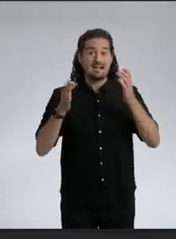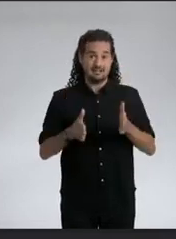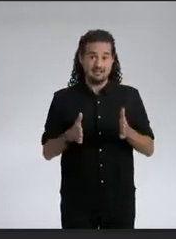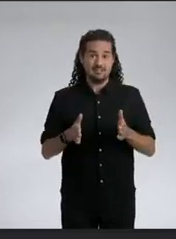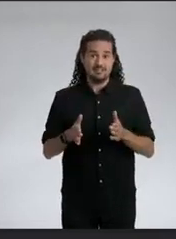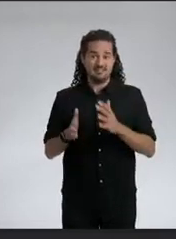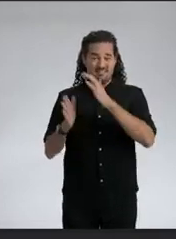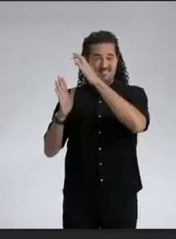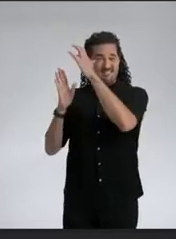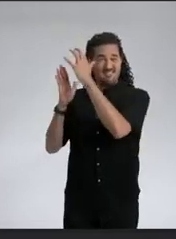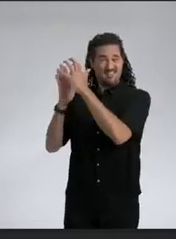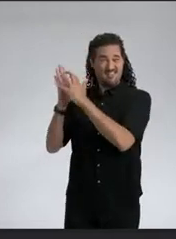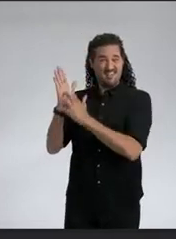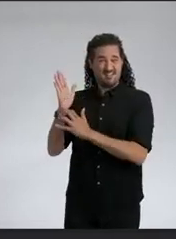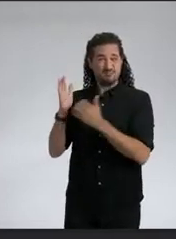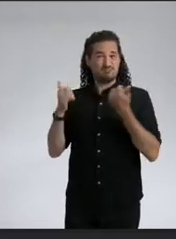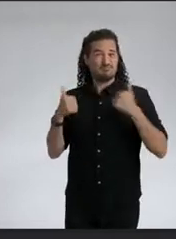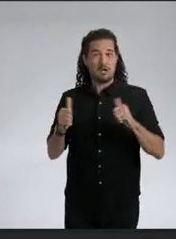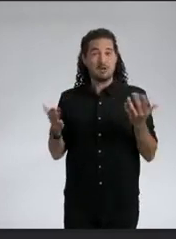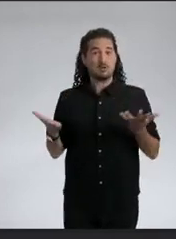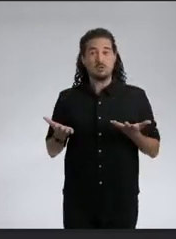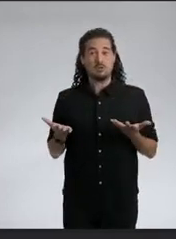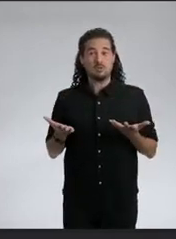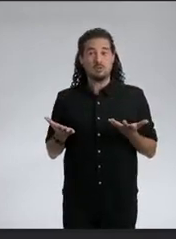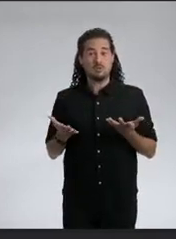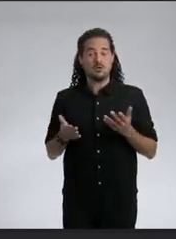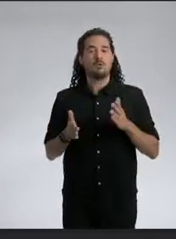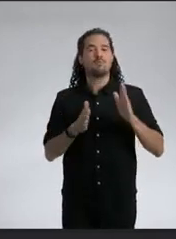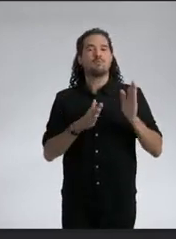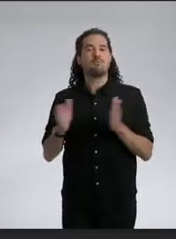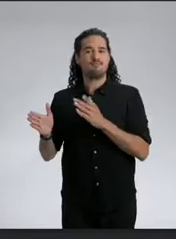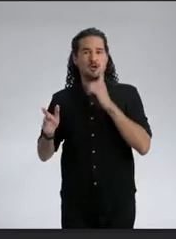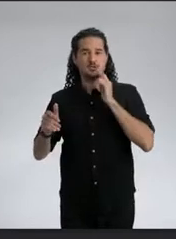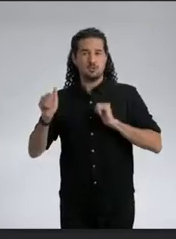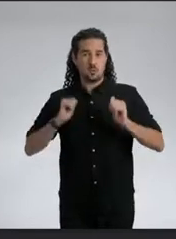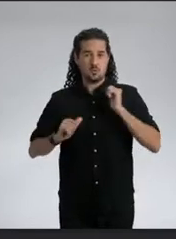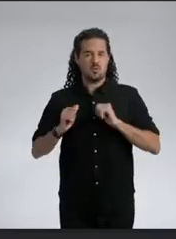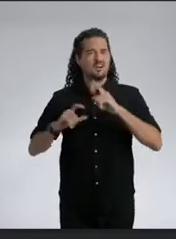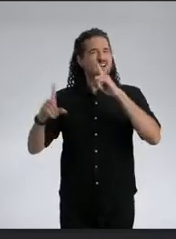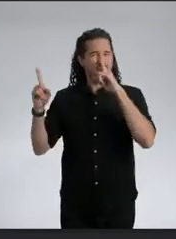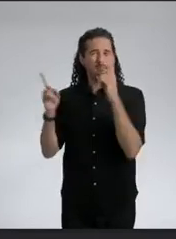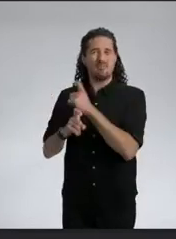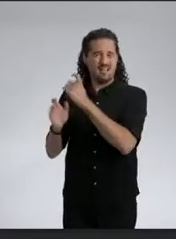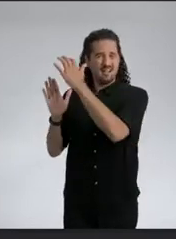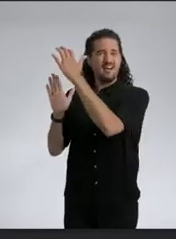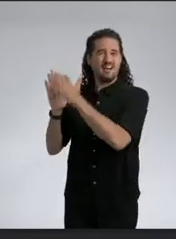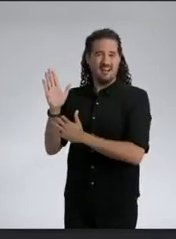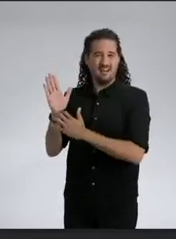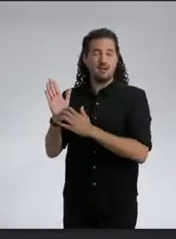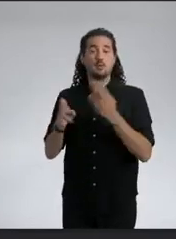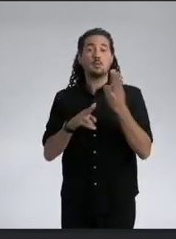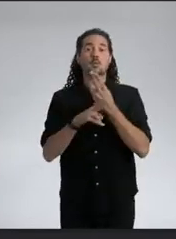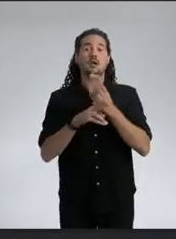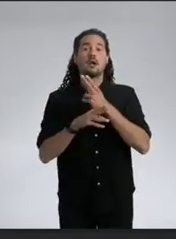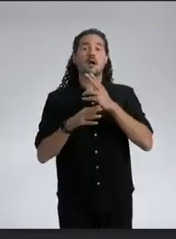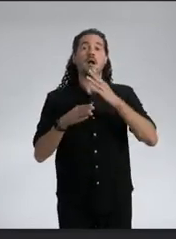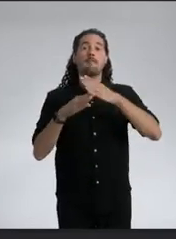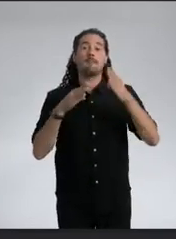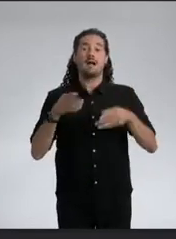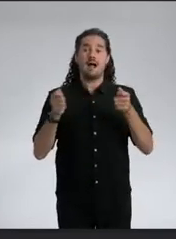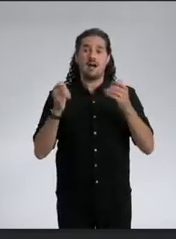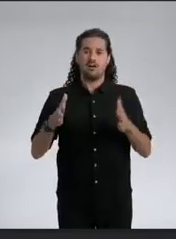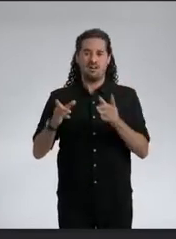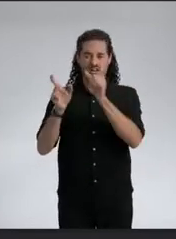really simple, but the code is convoluted. It uses nested completion handlers that make the flow of execution